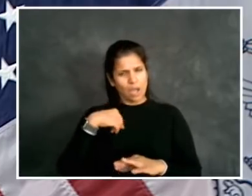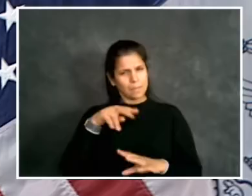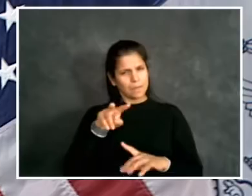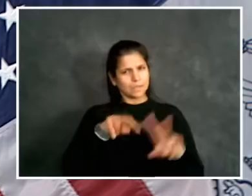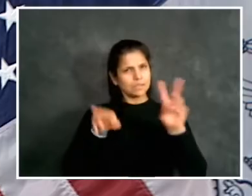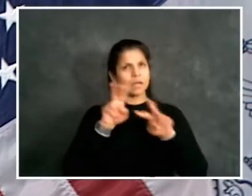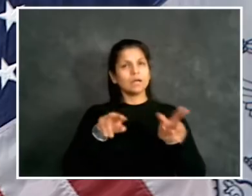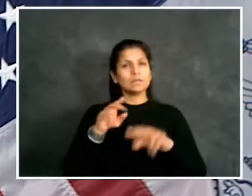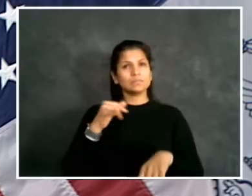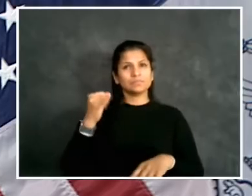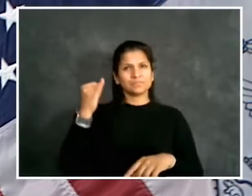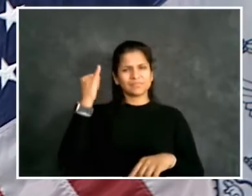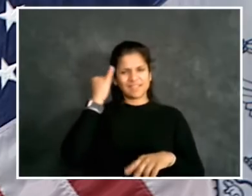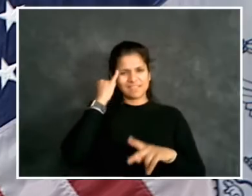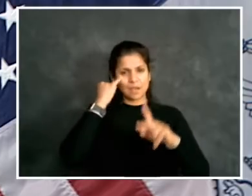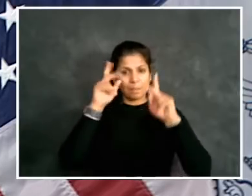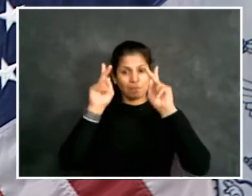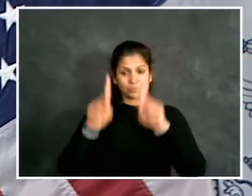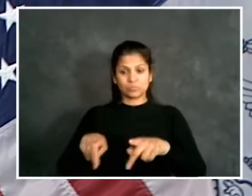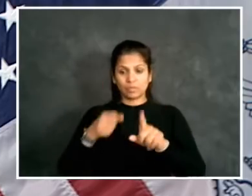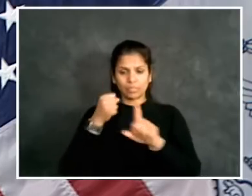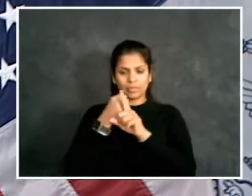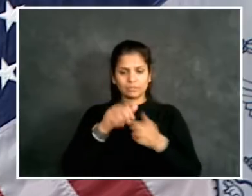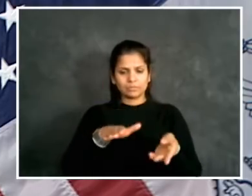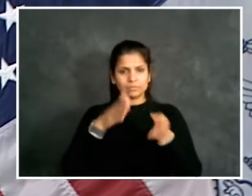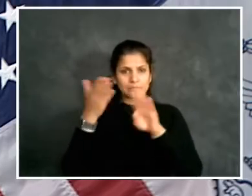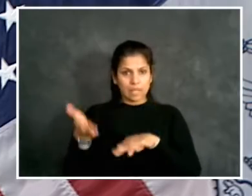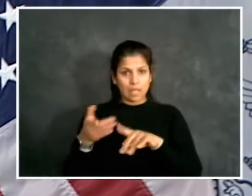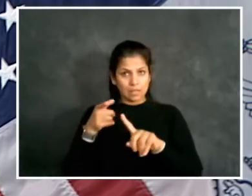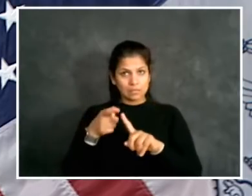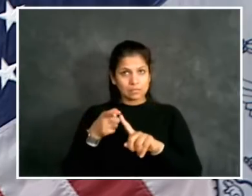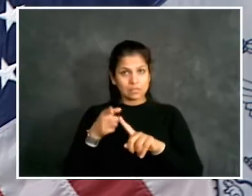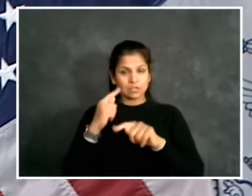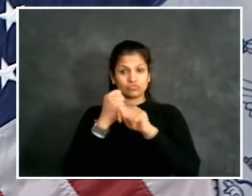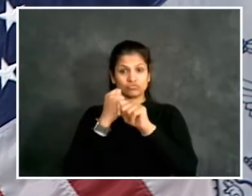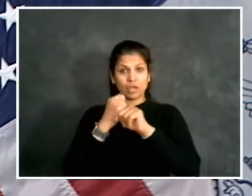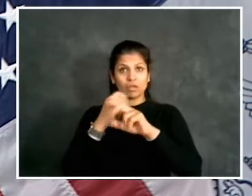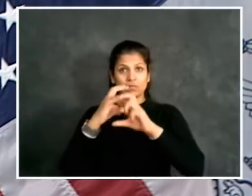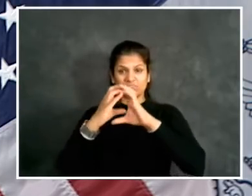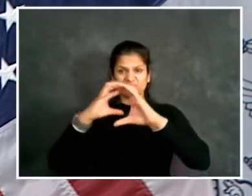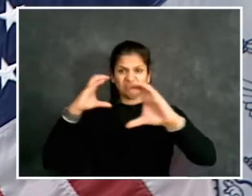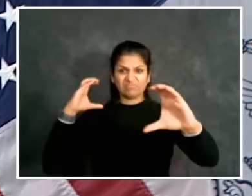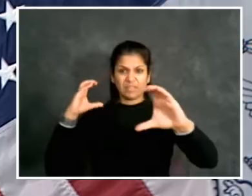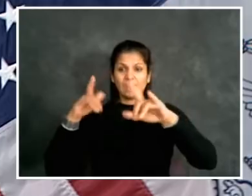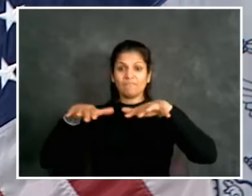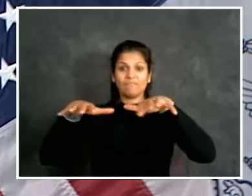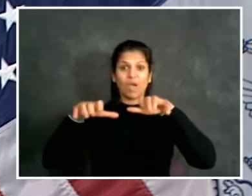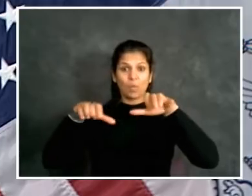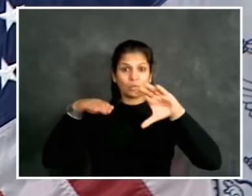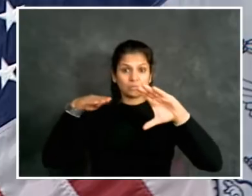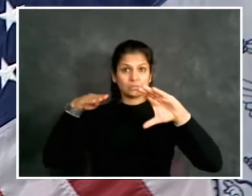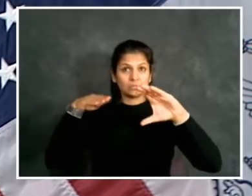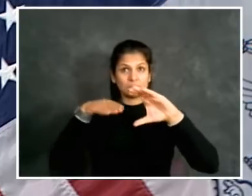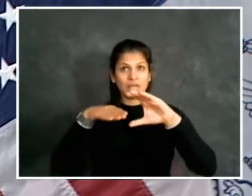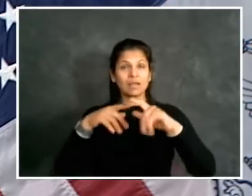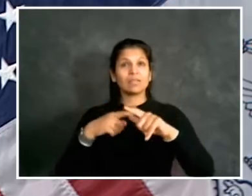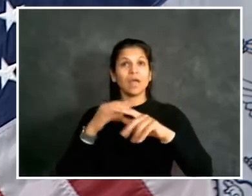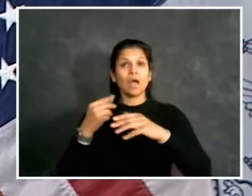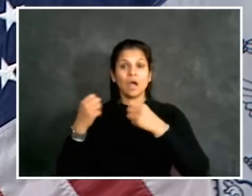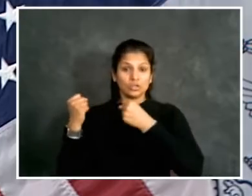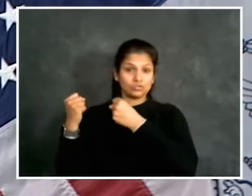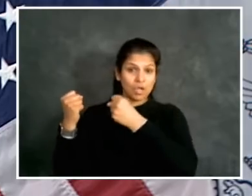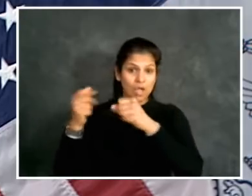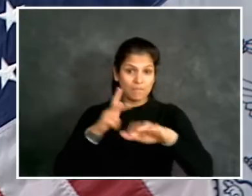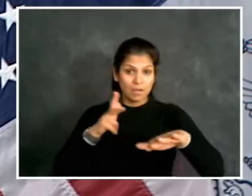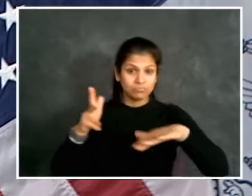home collects too many bodies, like without realizing that they're going to go run out of space, they could then go back to the ME's office